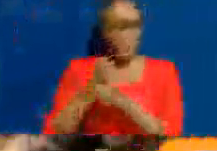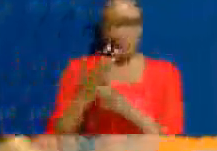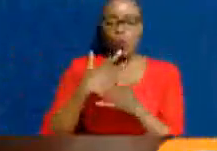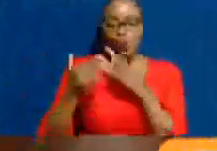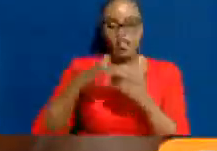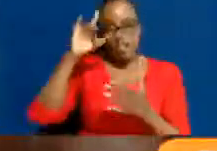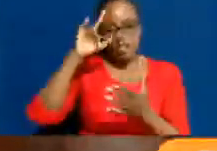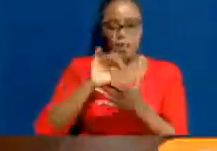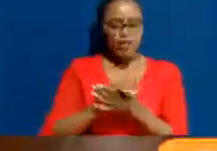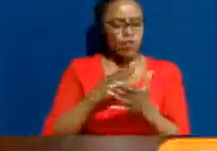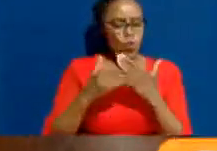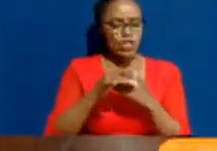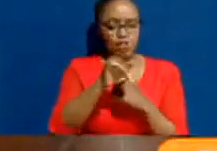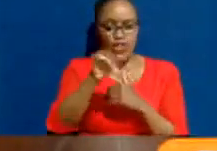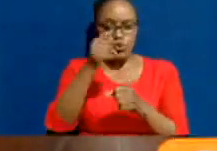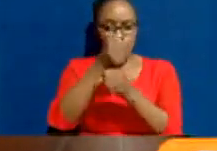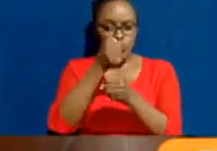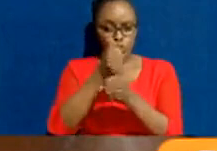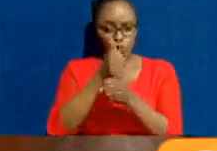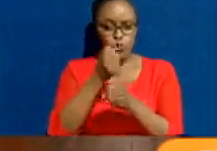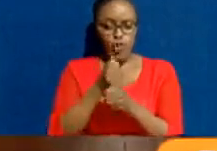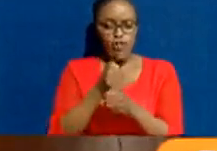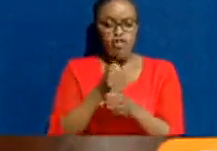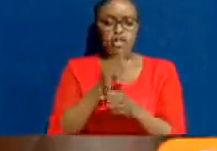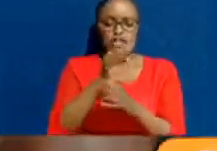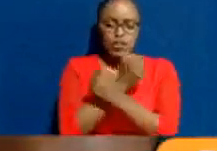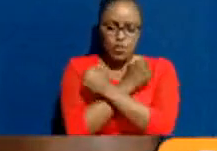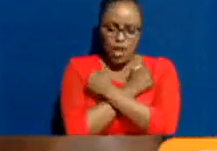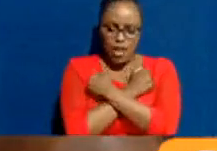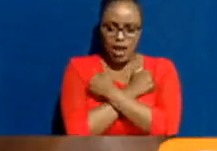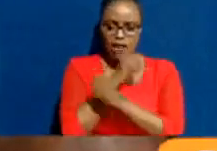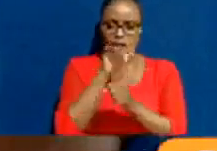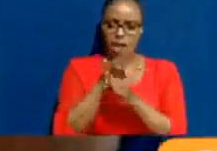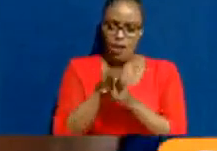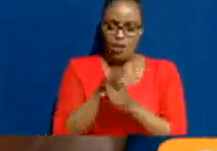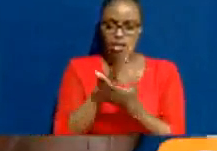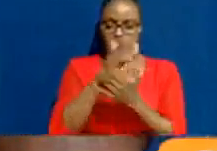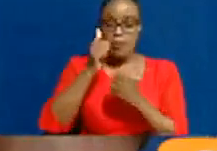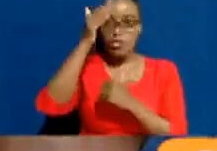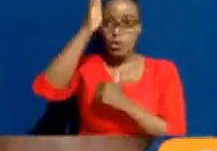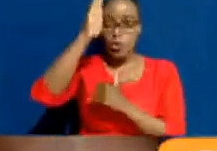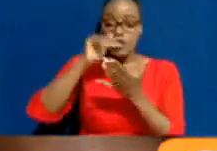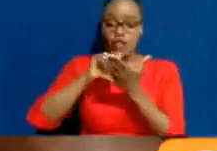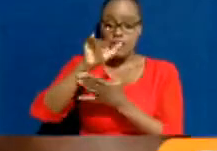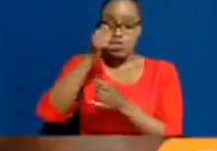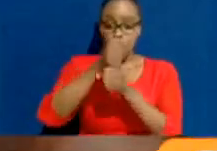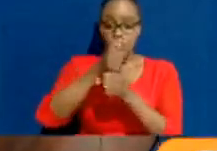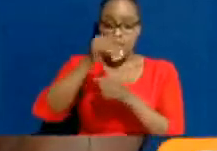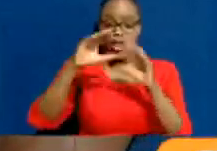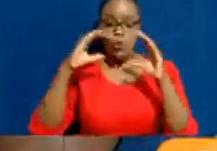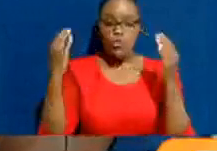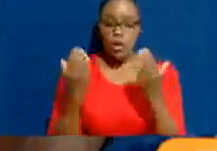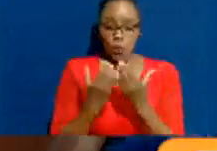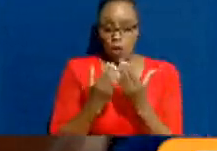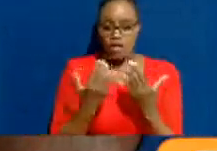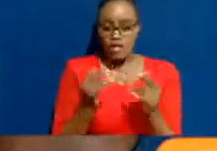in. Chochote unachofanya kama unaipenda, kama ni ndio kitu ile Mwenyezi Mungu amekutuma ufanye hapa hivi duniani, usiweke